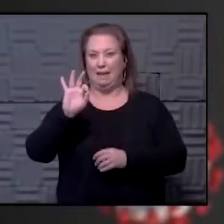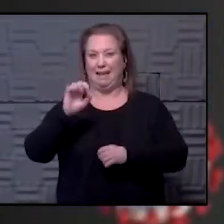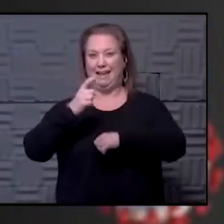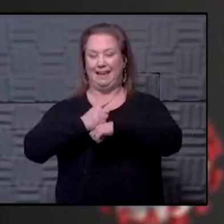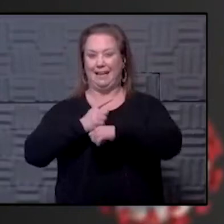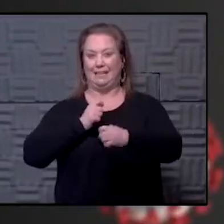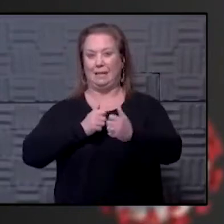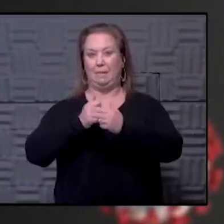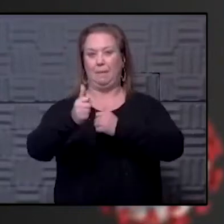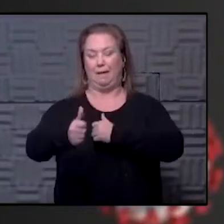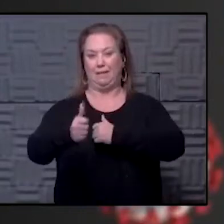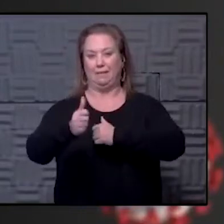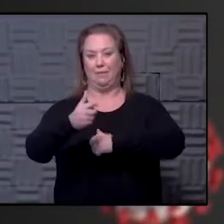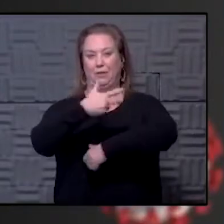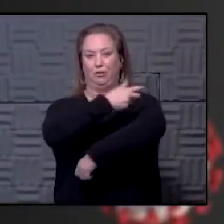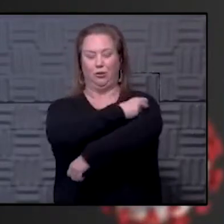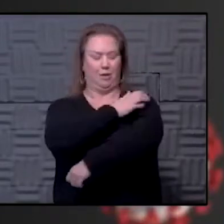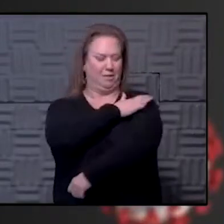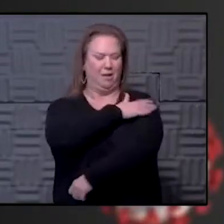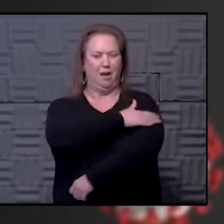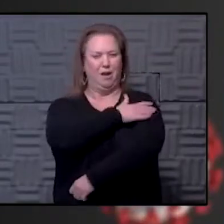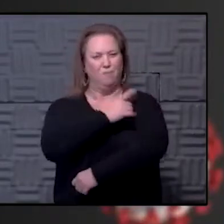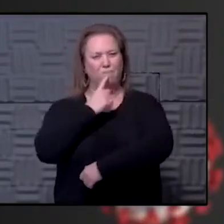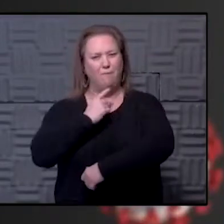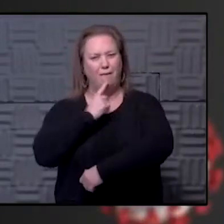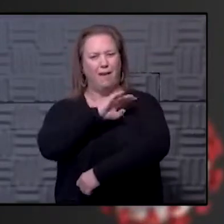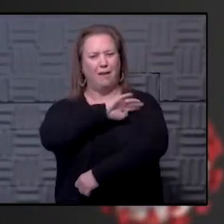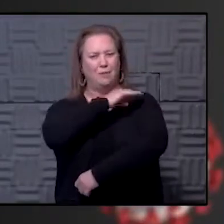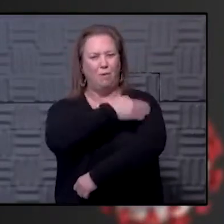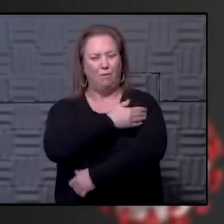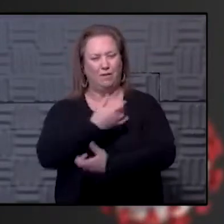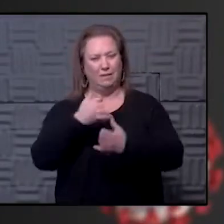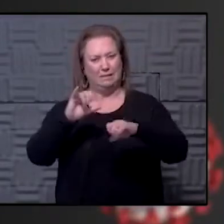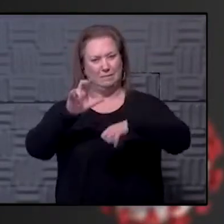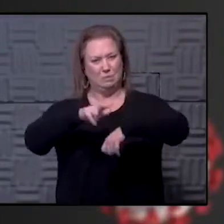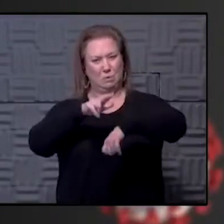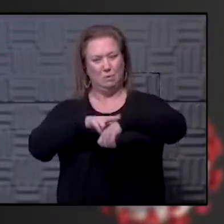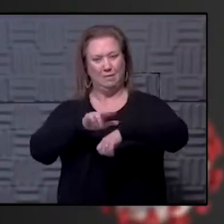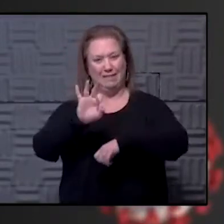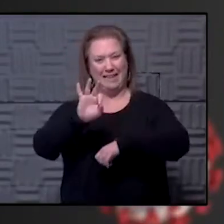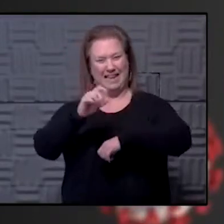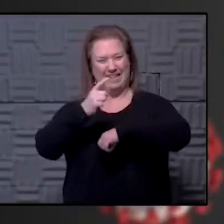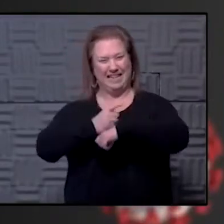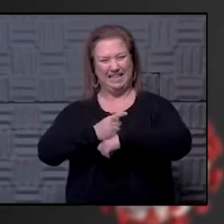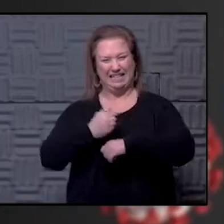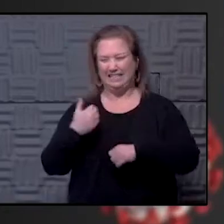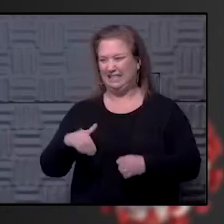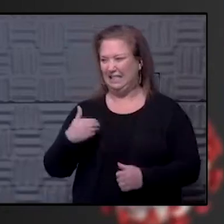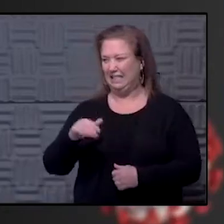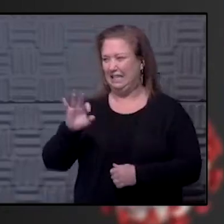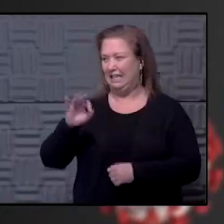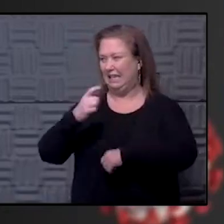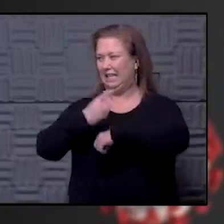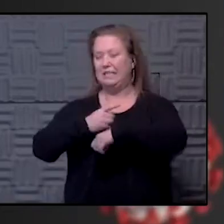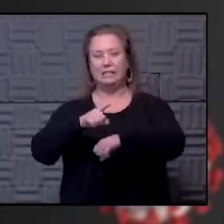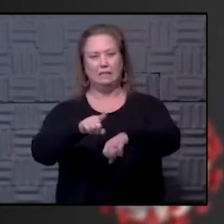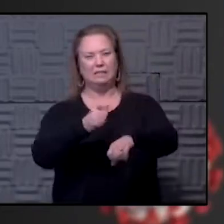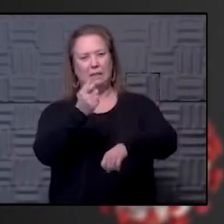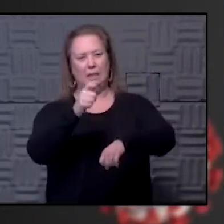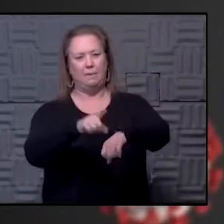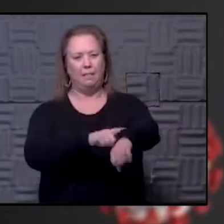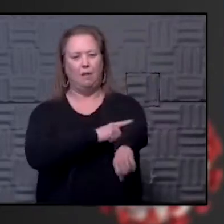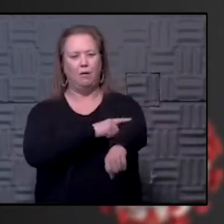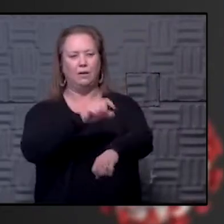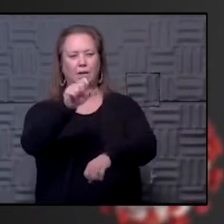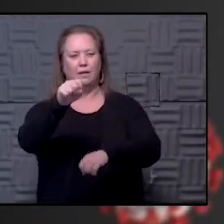shot, and my arm is red and swollen still where I received it. Is that normal? 9 You guys days. think? 9 days is a little long. That is a little